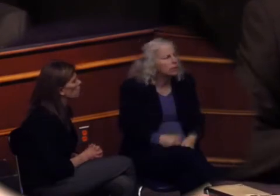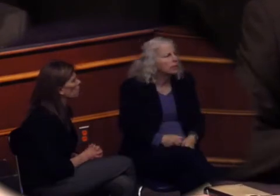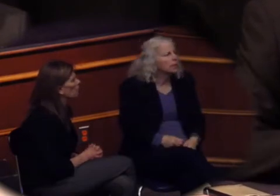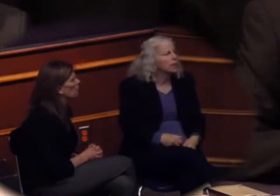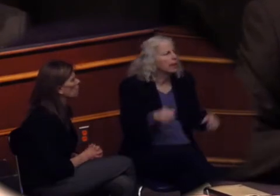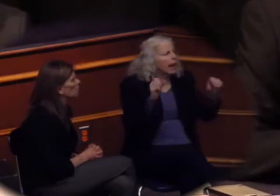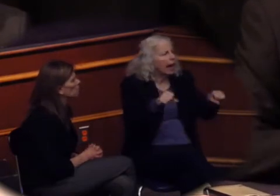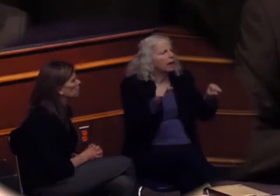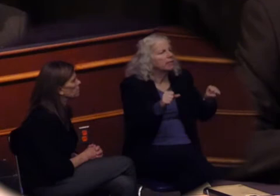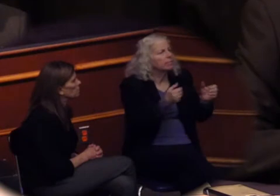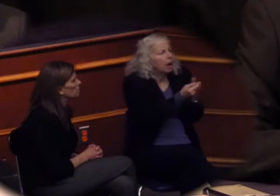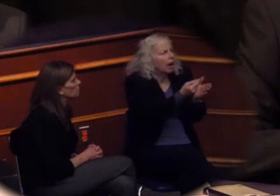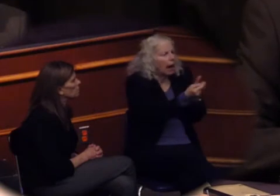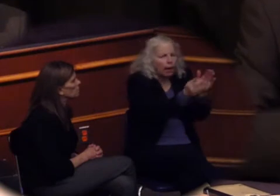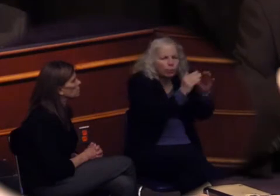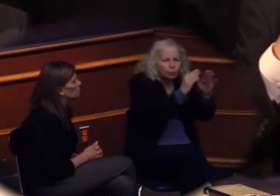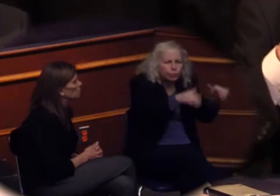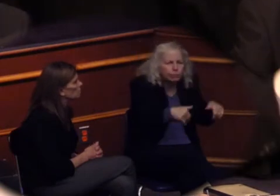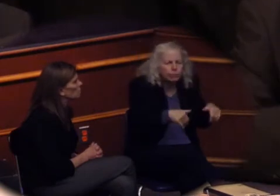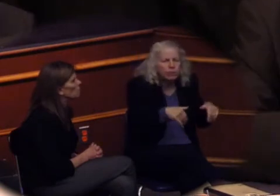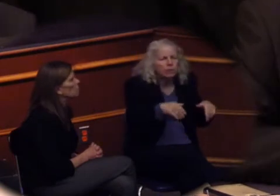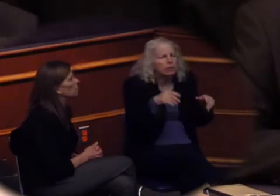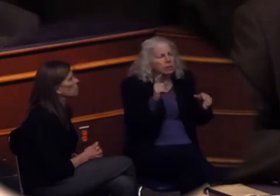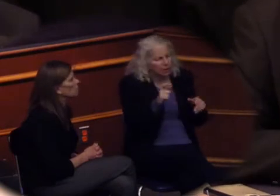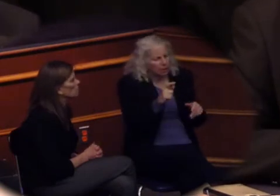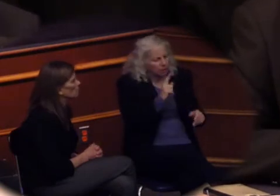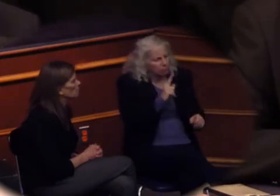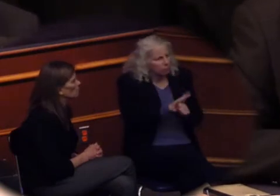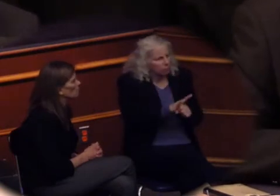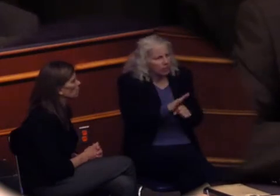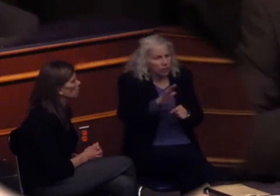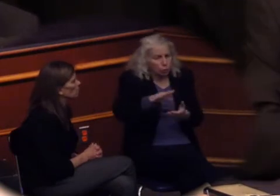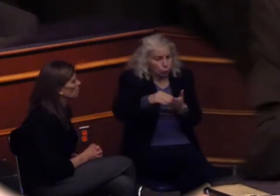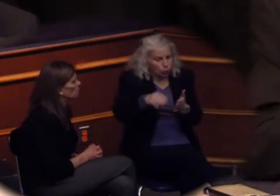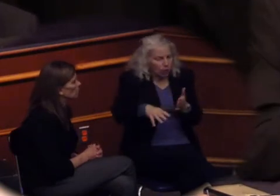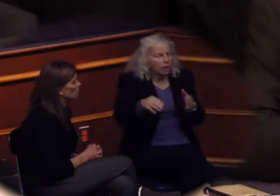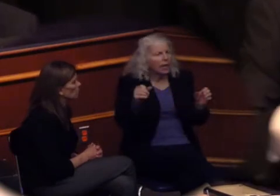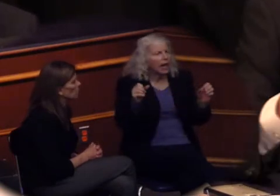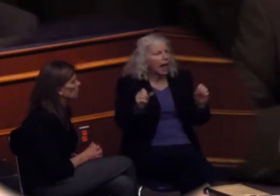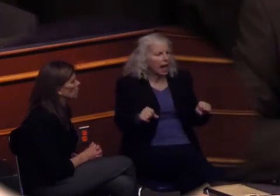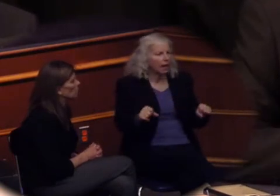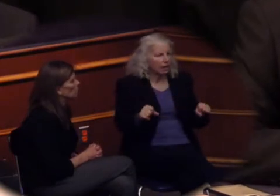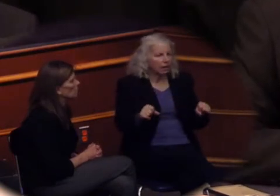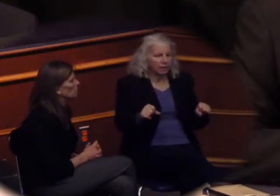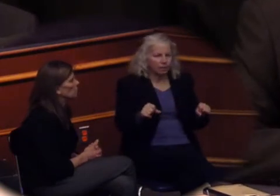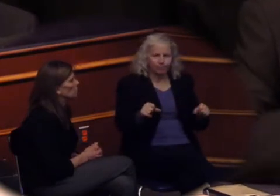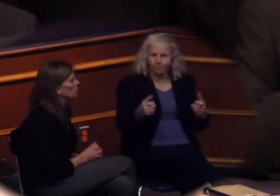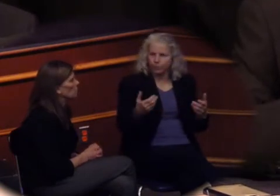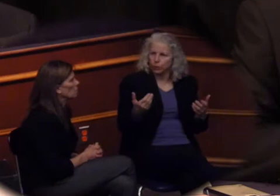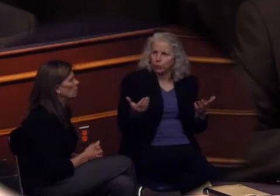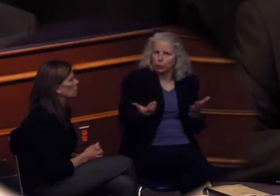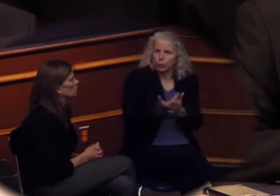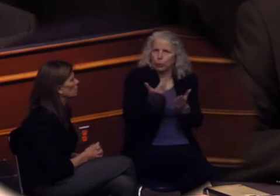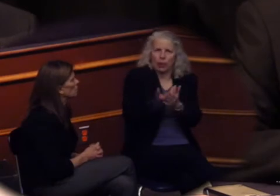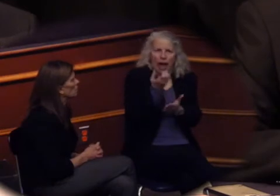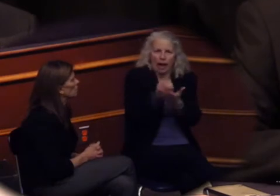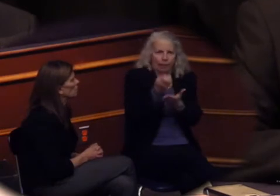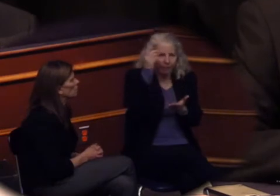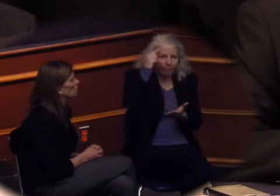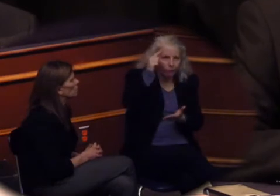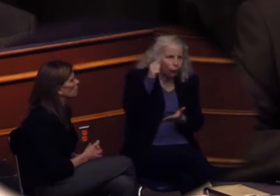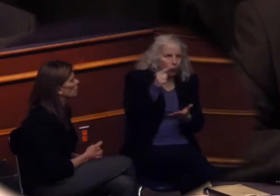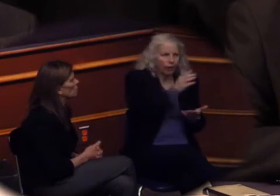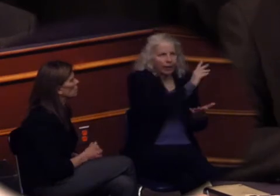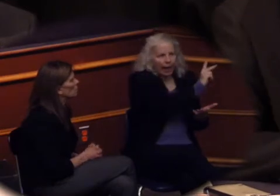purchasing housing. We need to make sure that students are available to have a 21st century economy all the way through higher